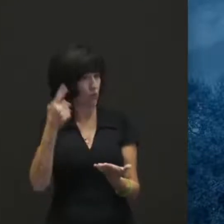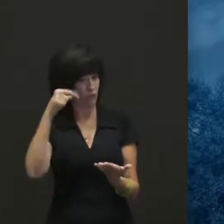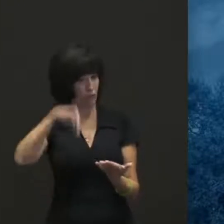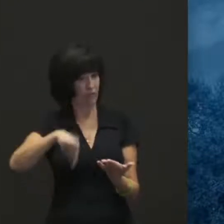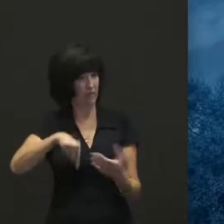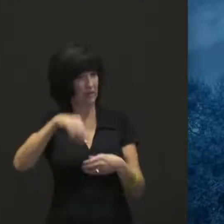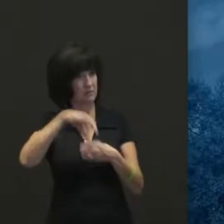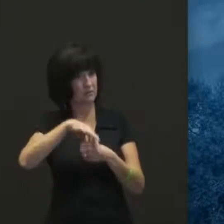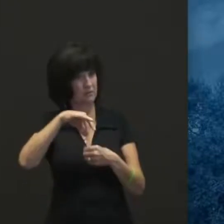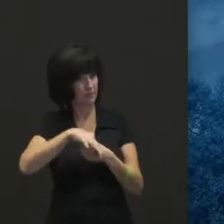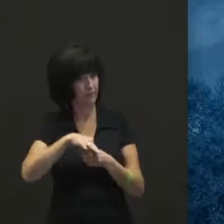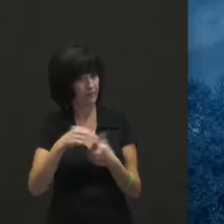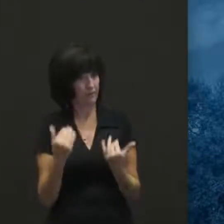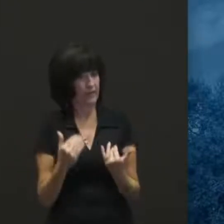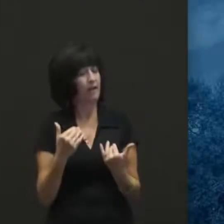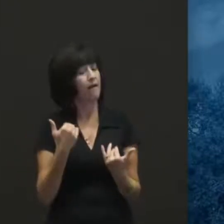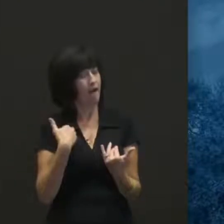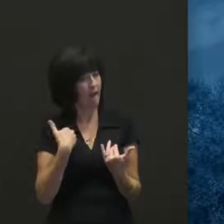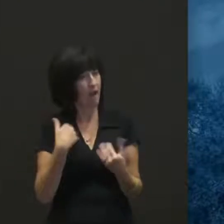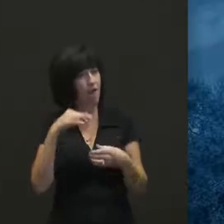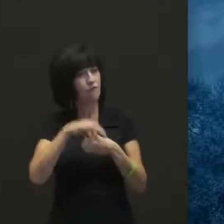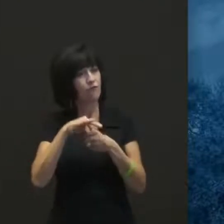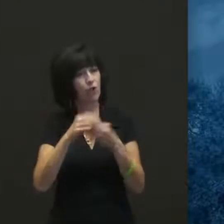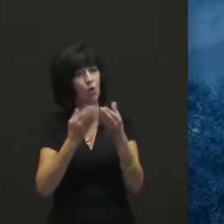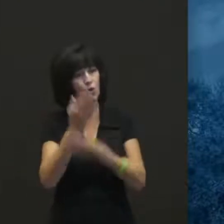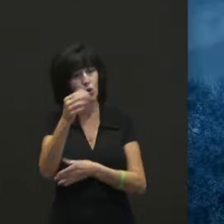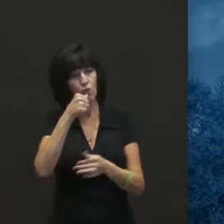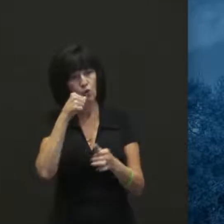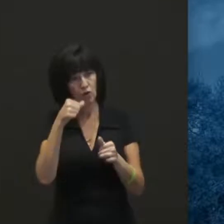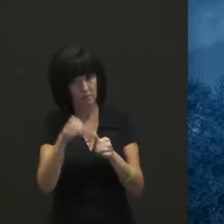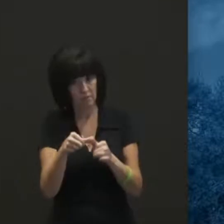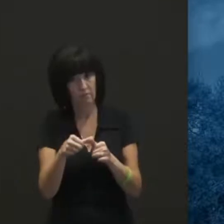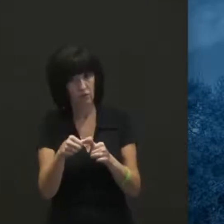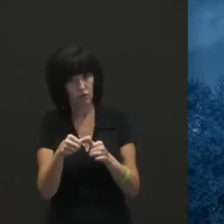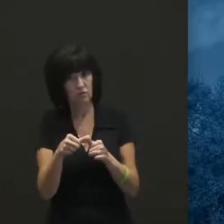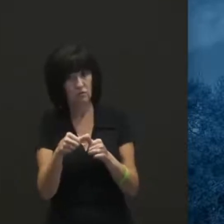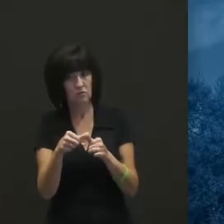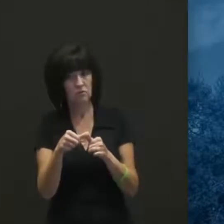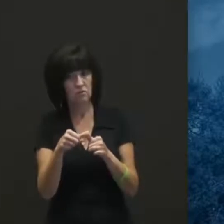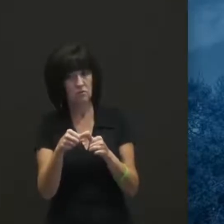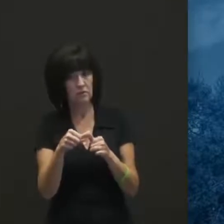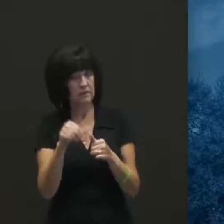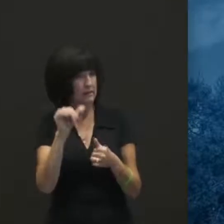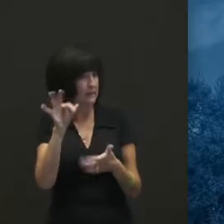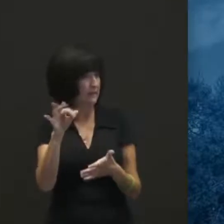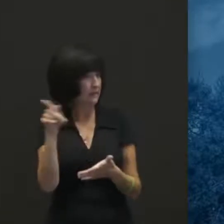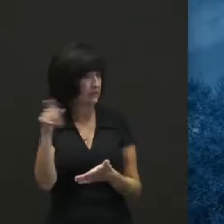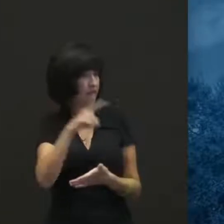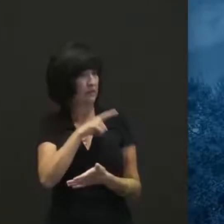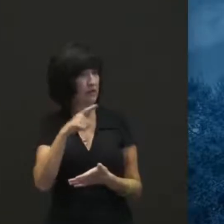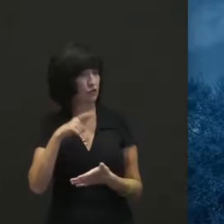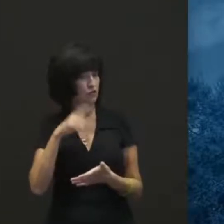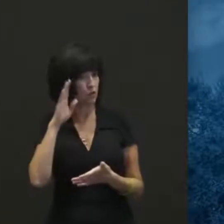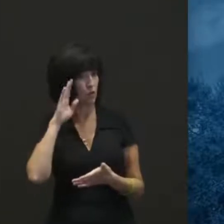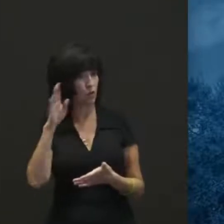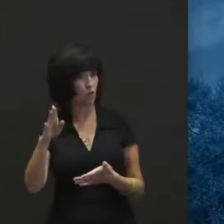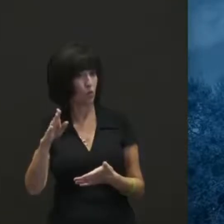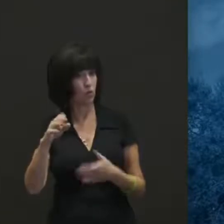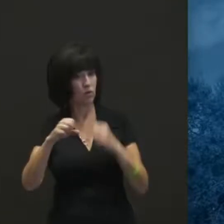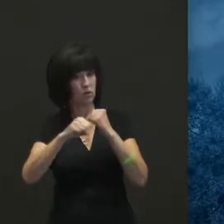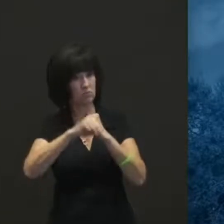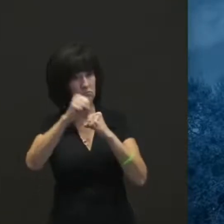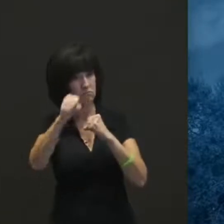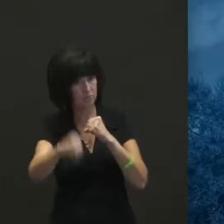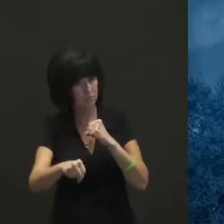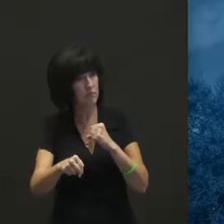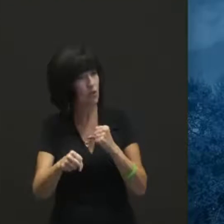a vote by mail program until the legislature, if and when the legislature would extend it, is so that people could do it safely, so